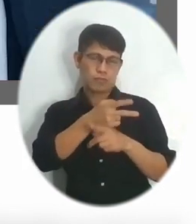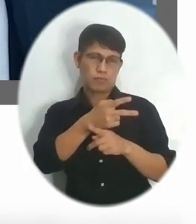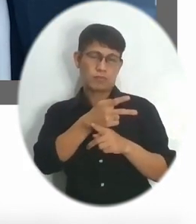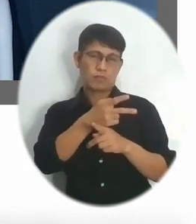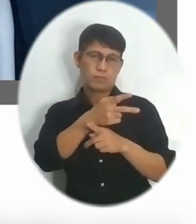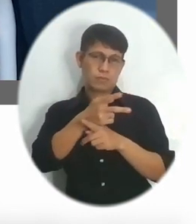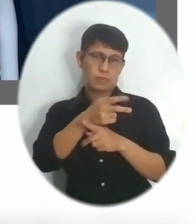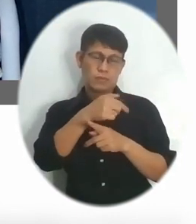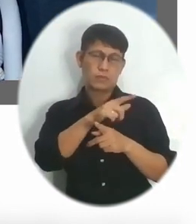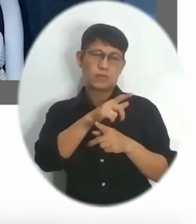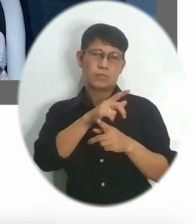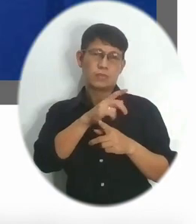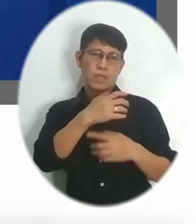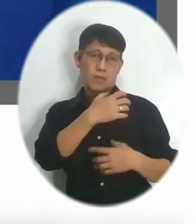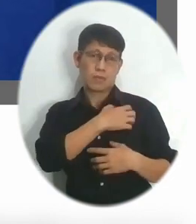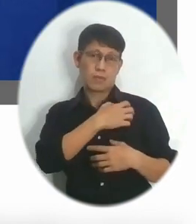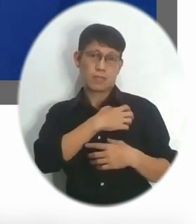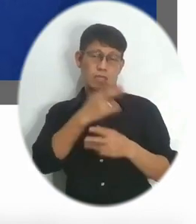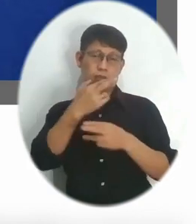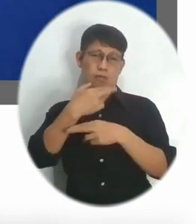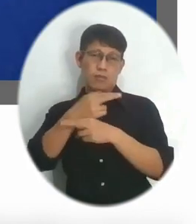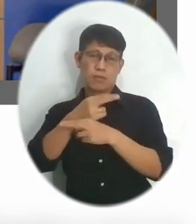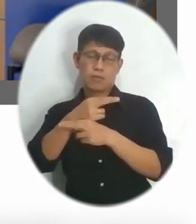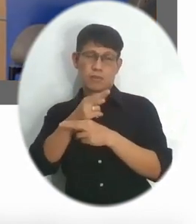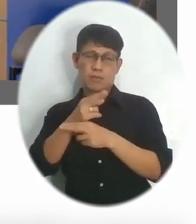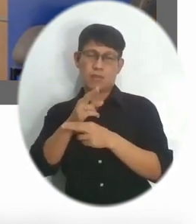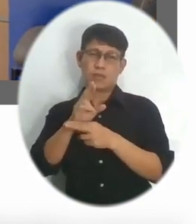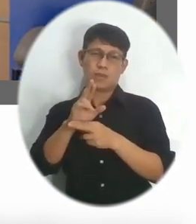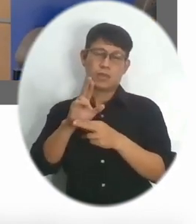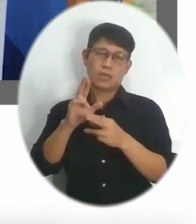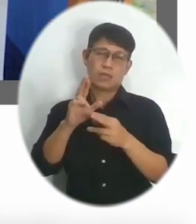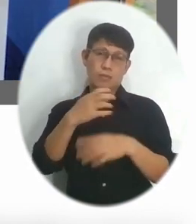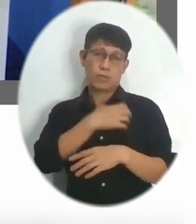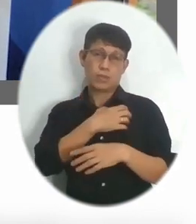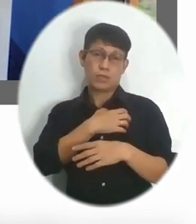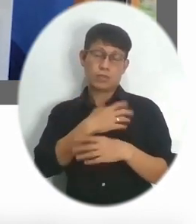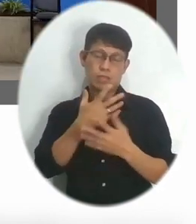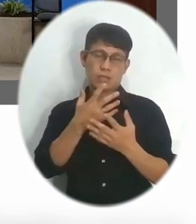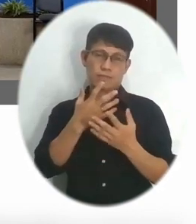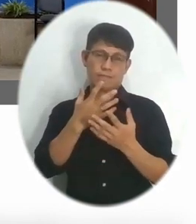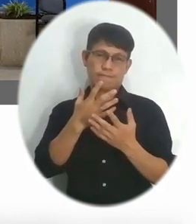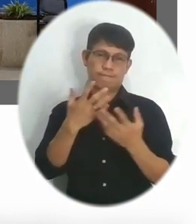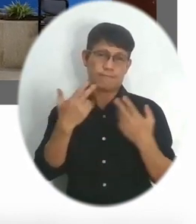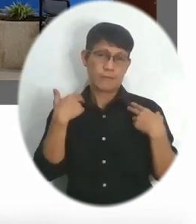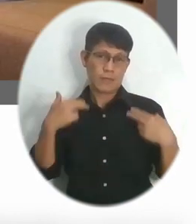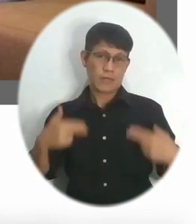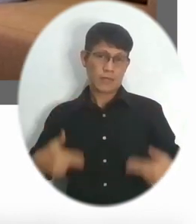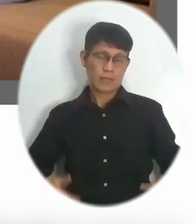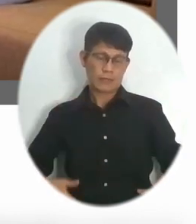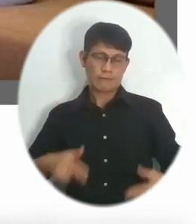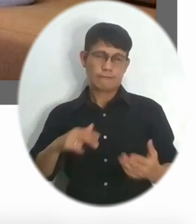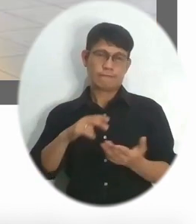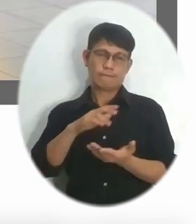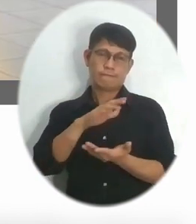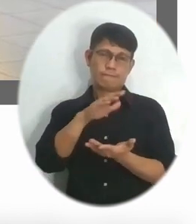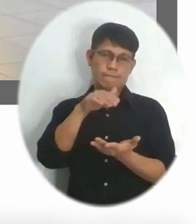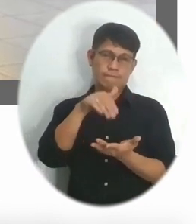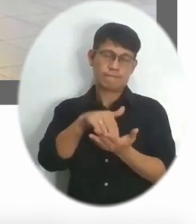and women in uniform by renovating military and police force medical facilities.